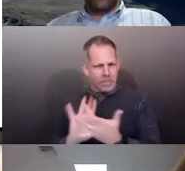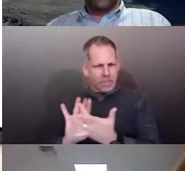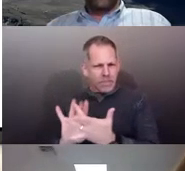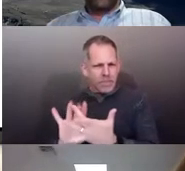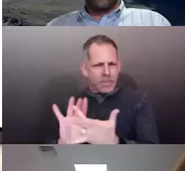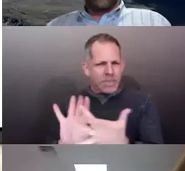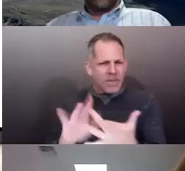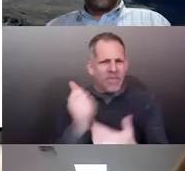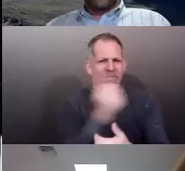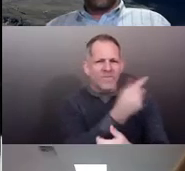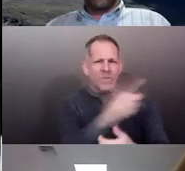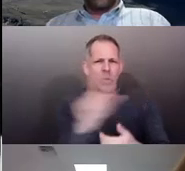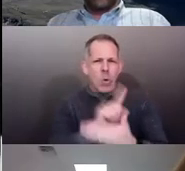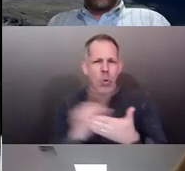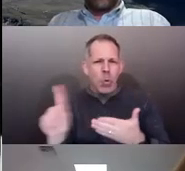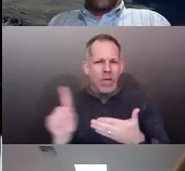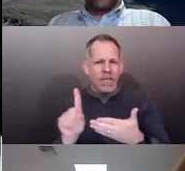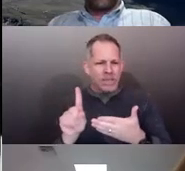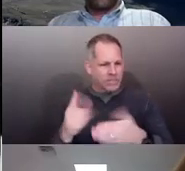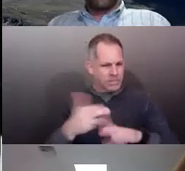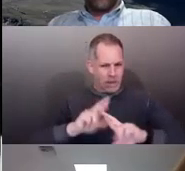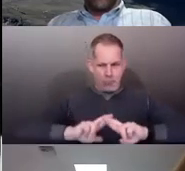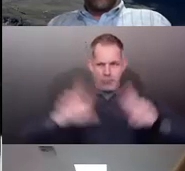on that. Next slide, please.